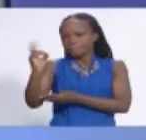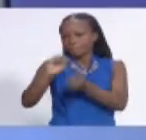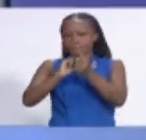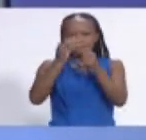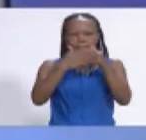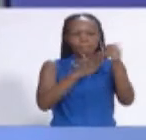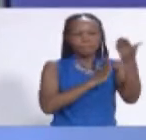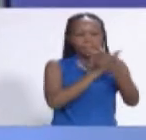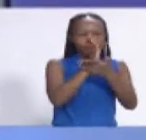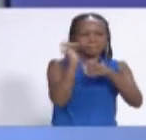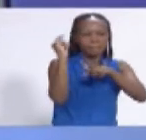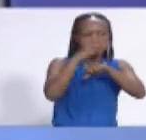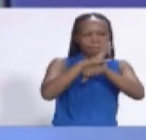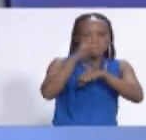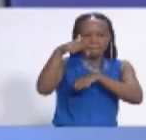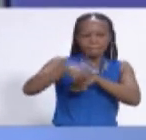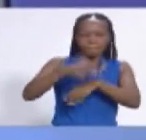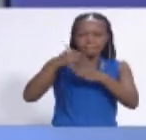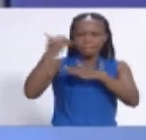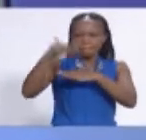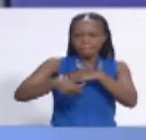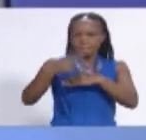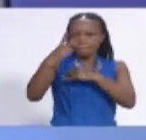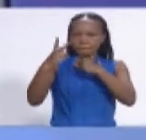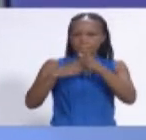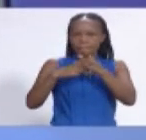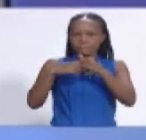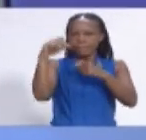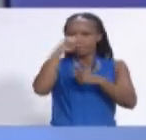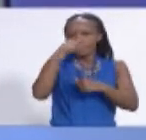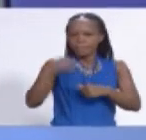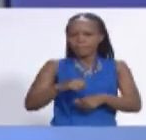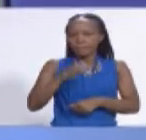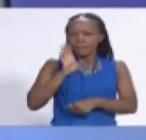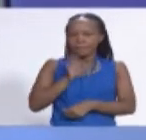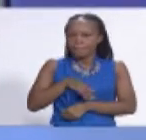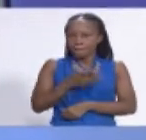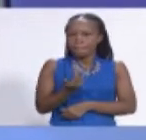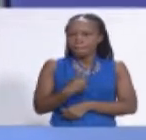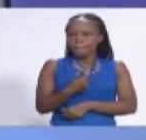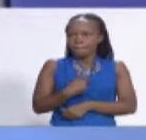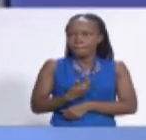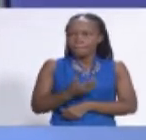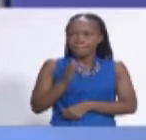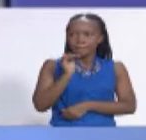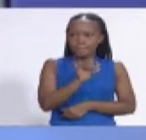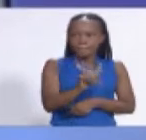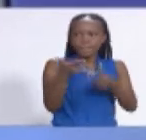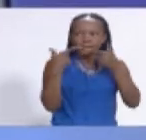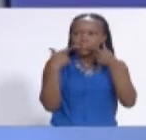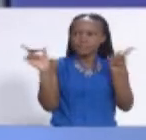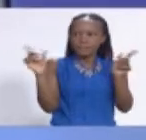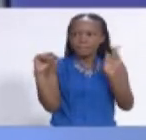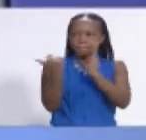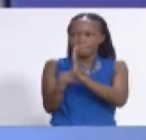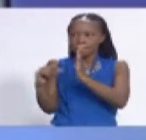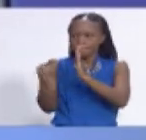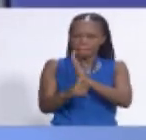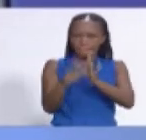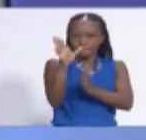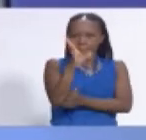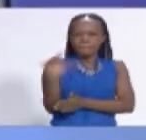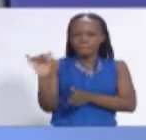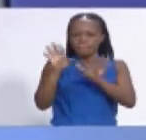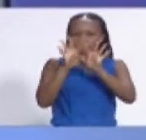earlier today. This was after a 27-year-old woman was diagnosed with the virus that has been declared a pandemic by